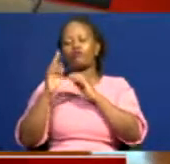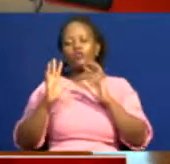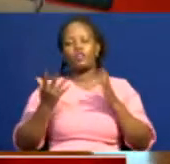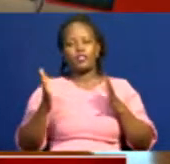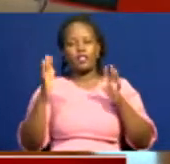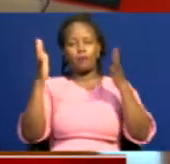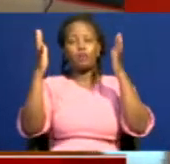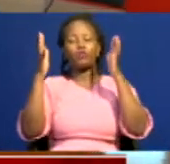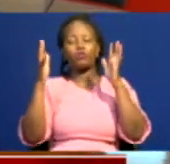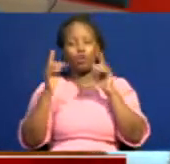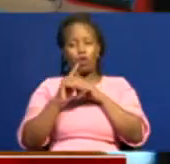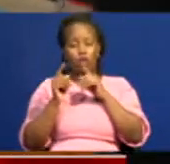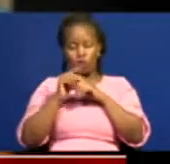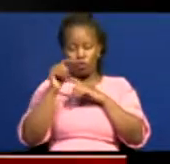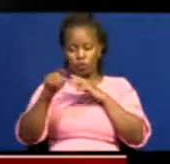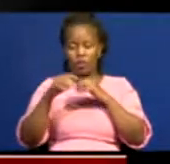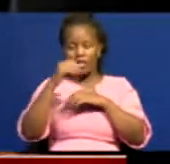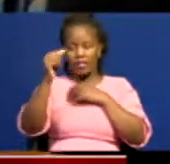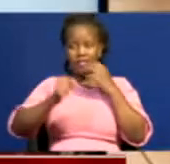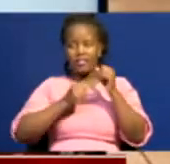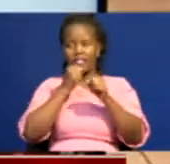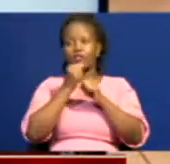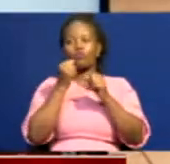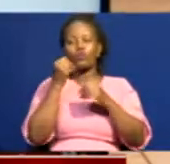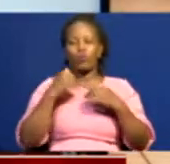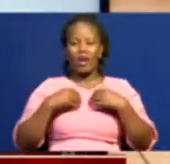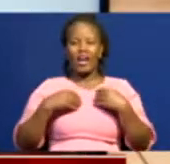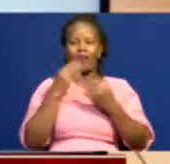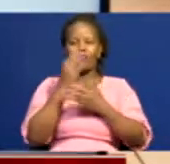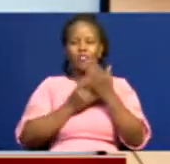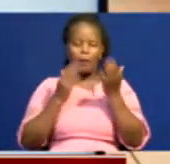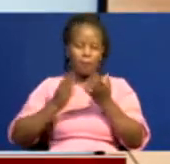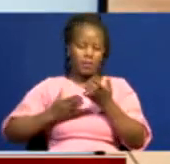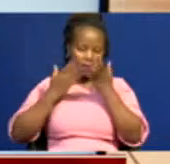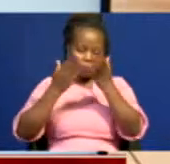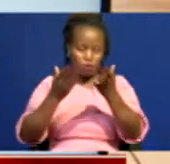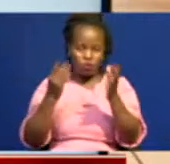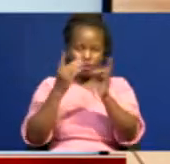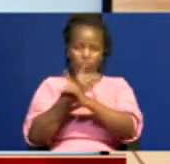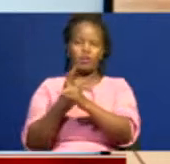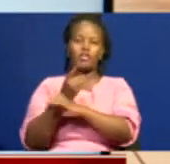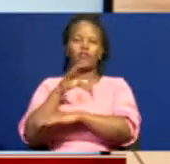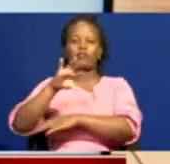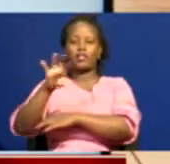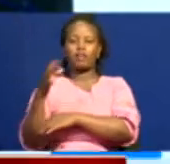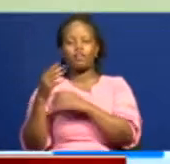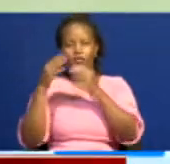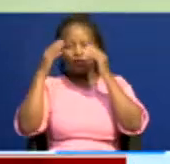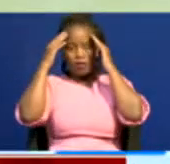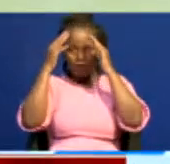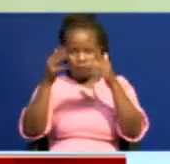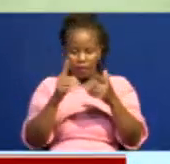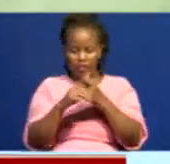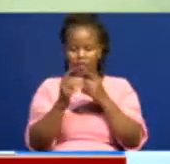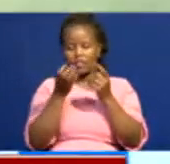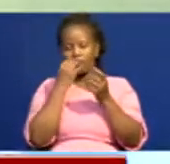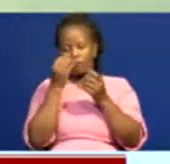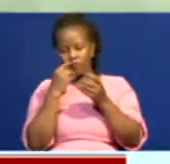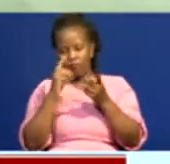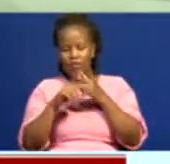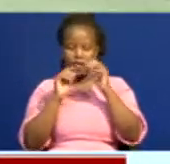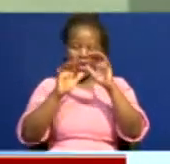that this year's edition will consider submissions from all counties, covering food security and agriculture,